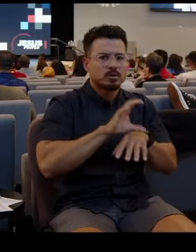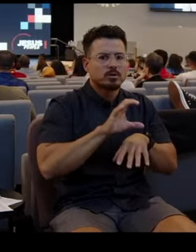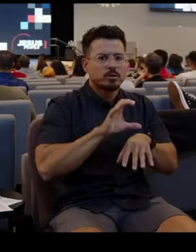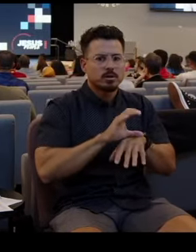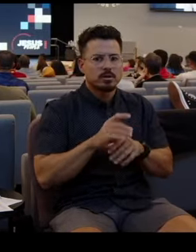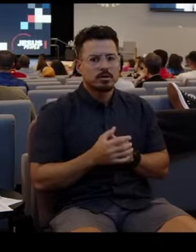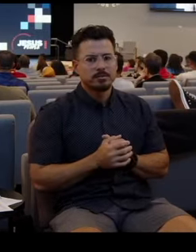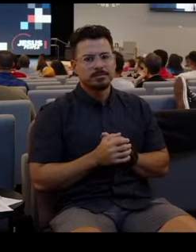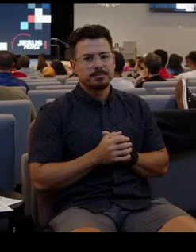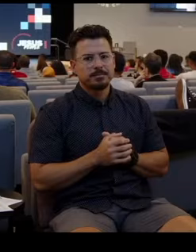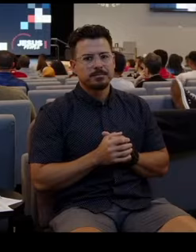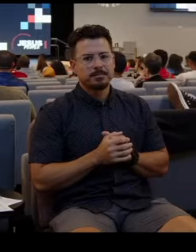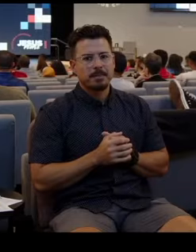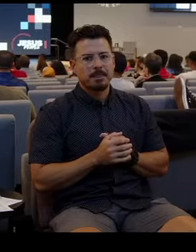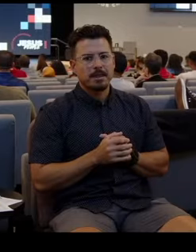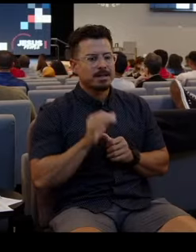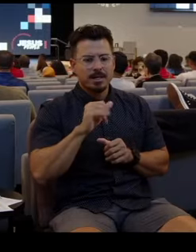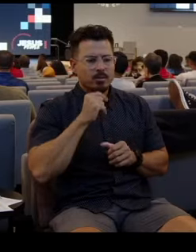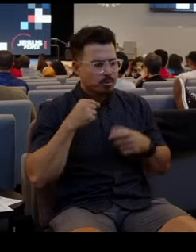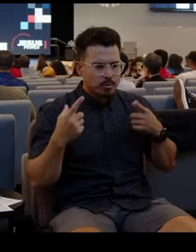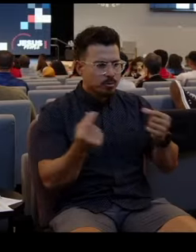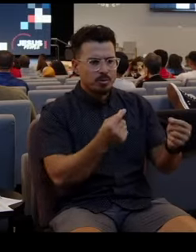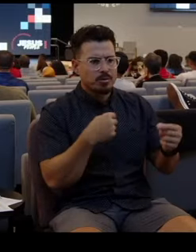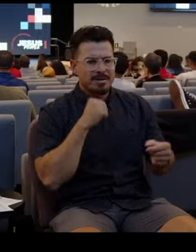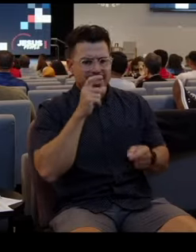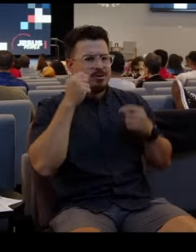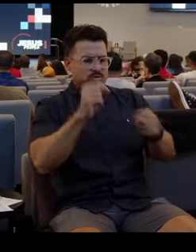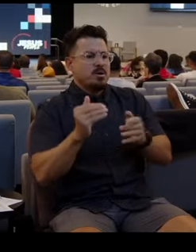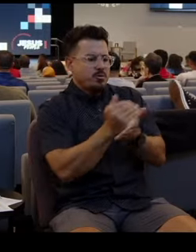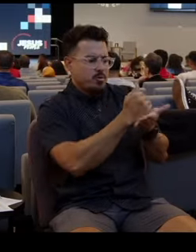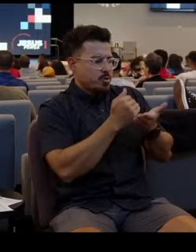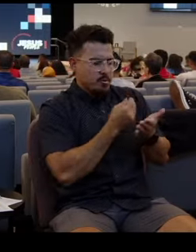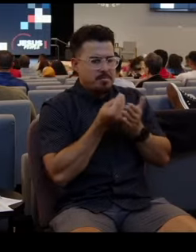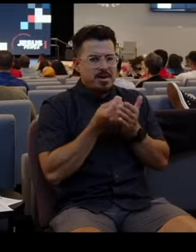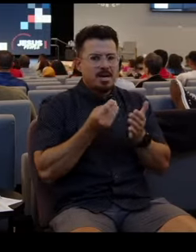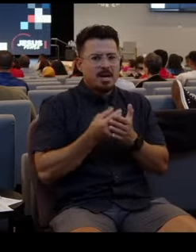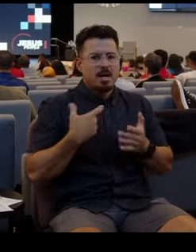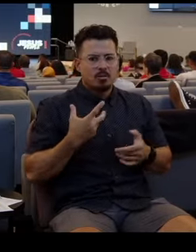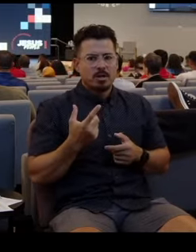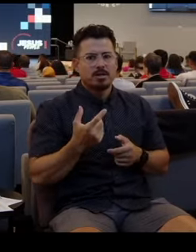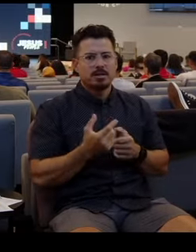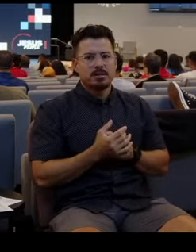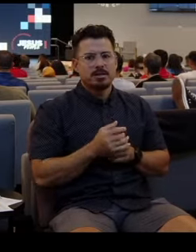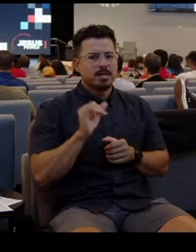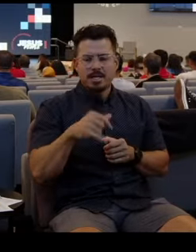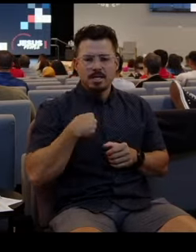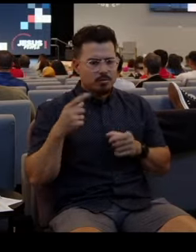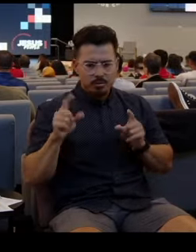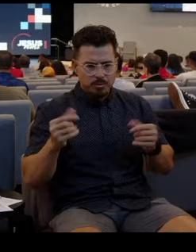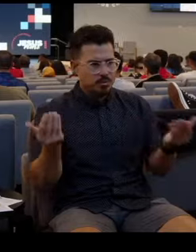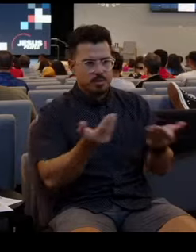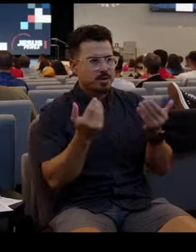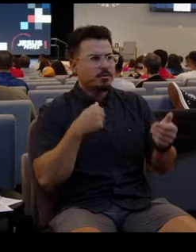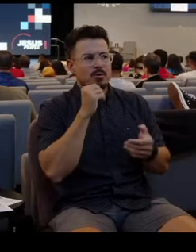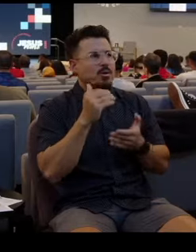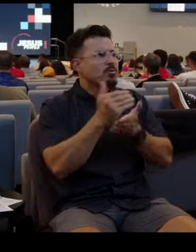to put someone else down, but that's not what we do. I just said, you know, that's not good enough. Well, I'll say it anyway. That's not what we do.